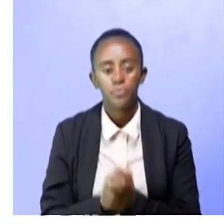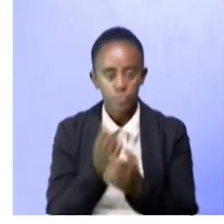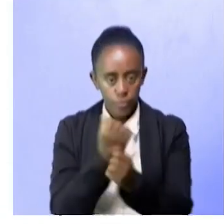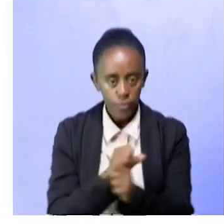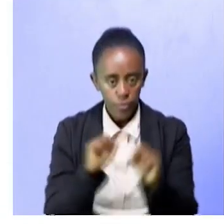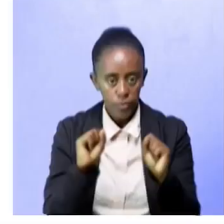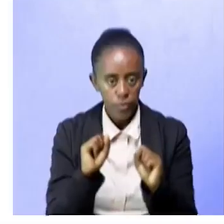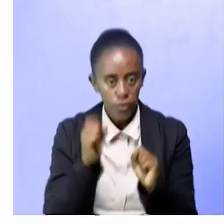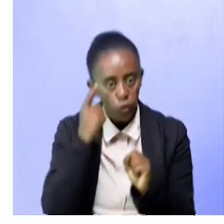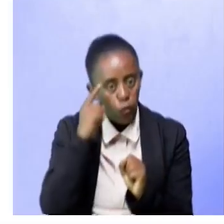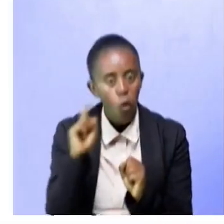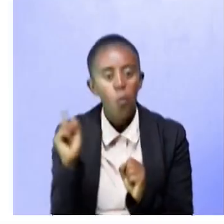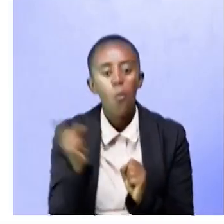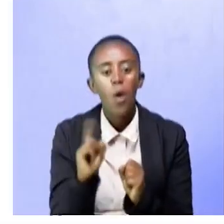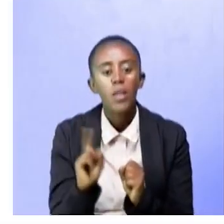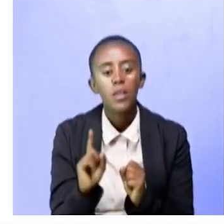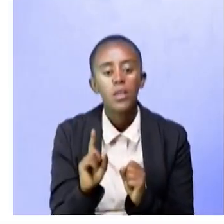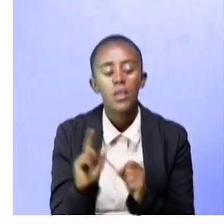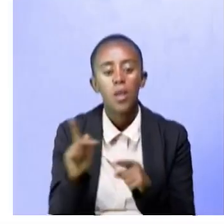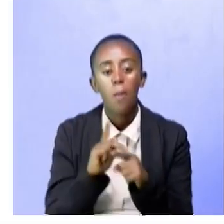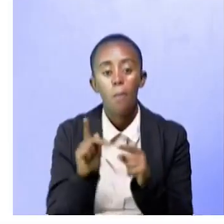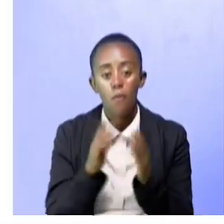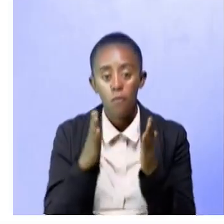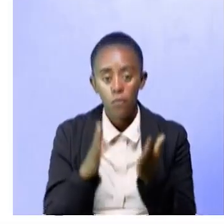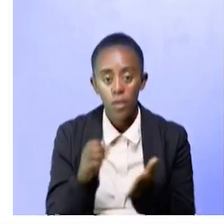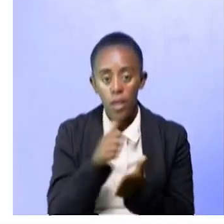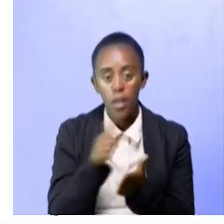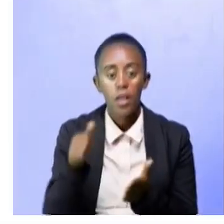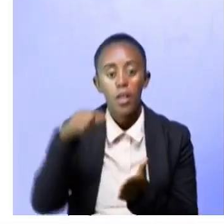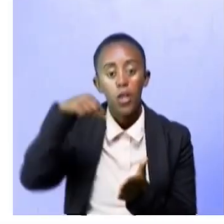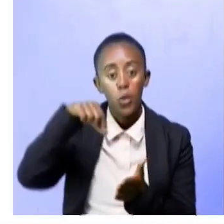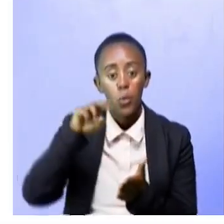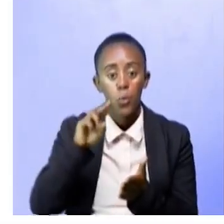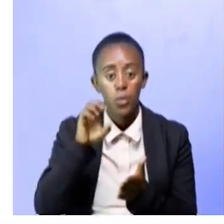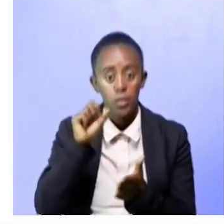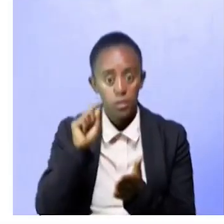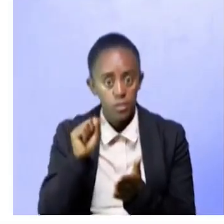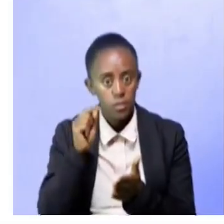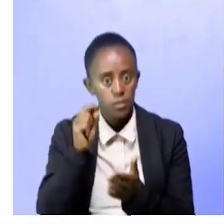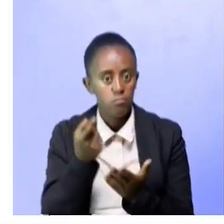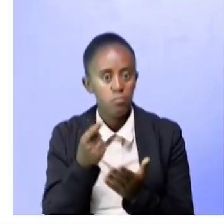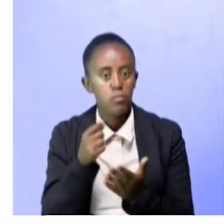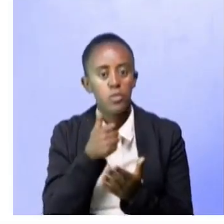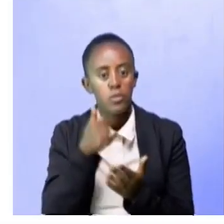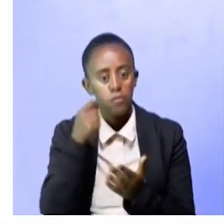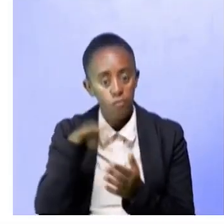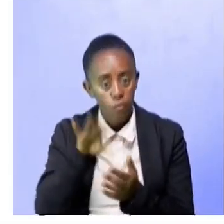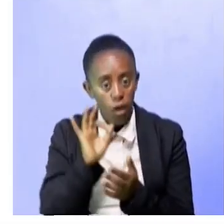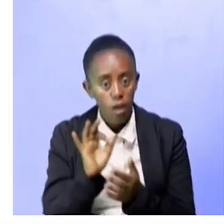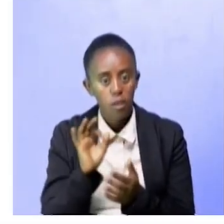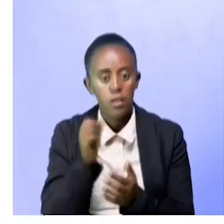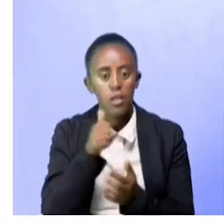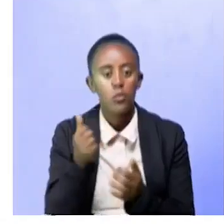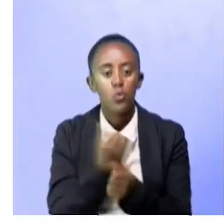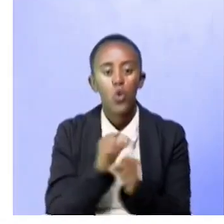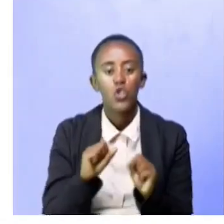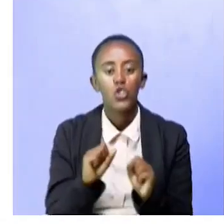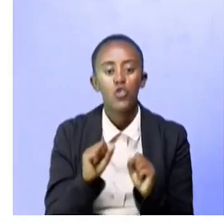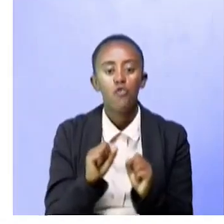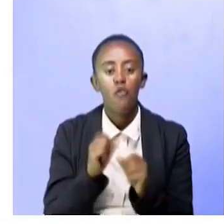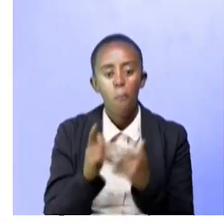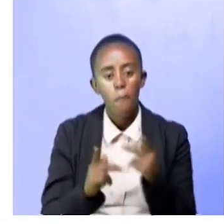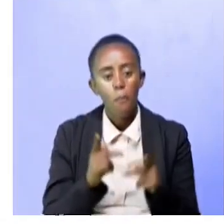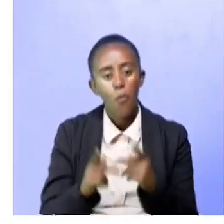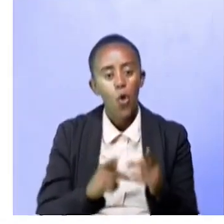for what? The professionals are equipped to find a solution for the progress of